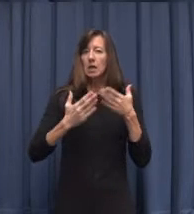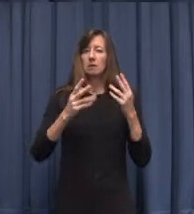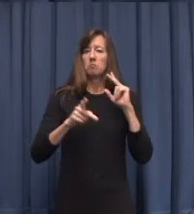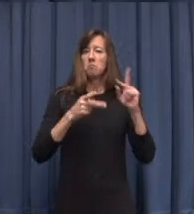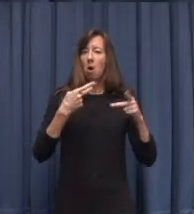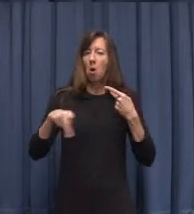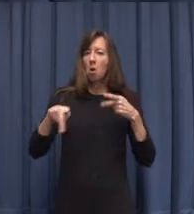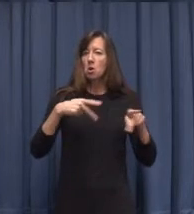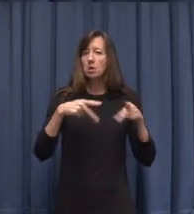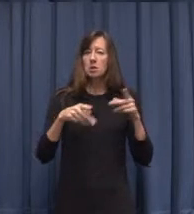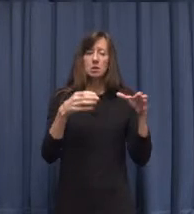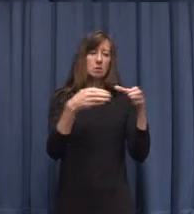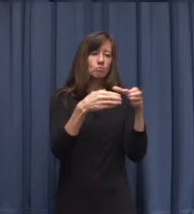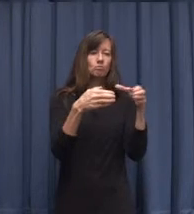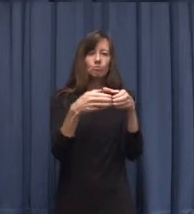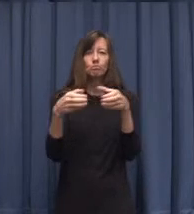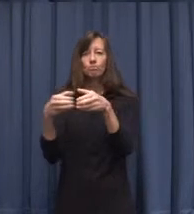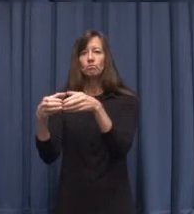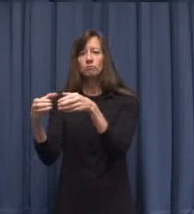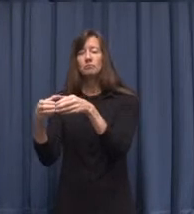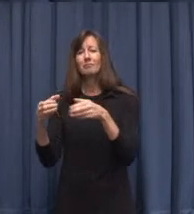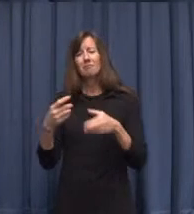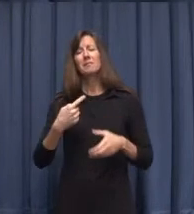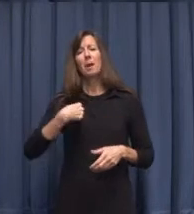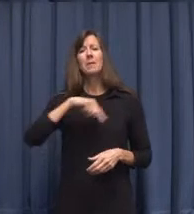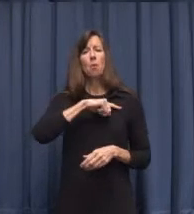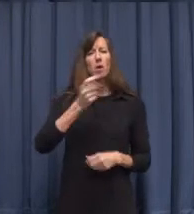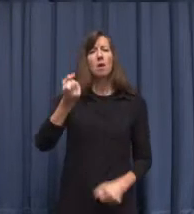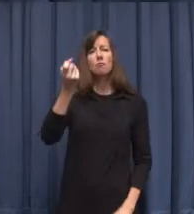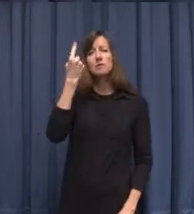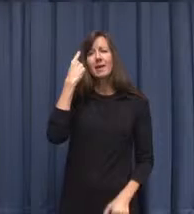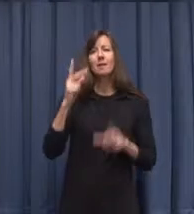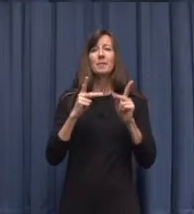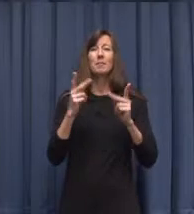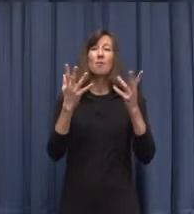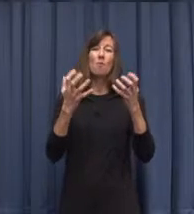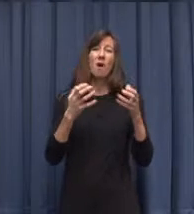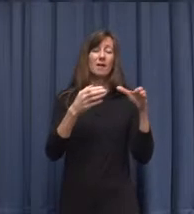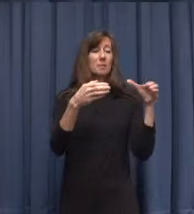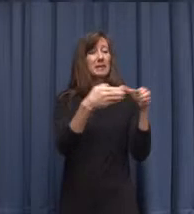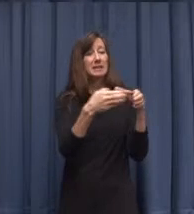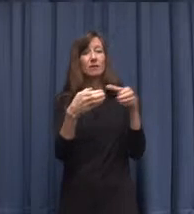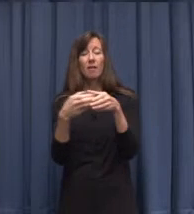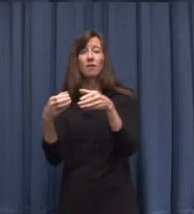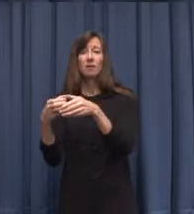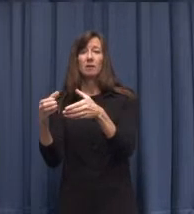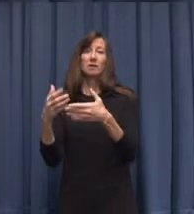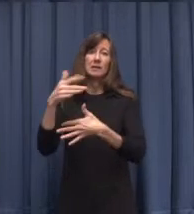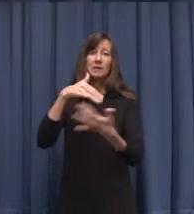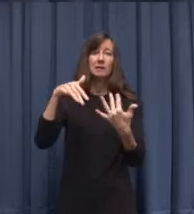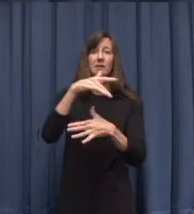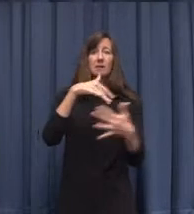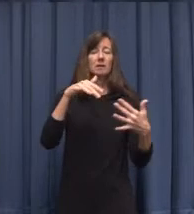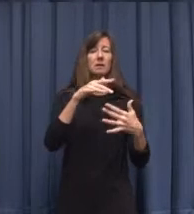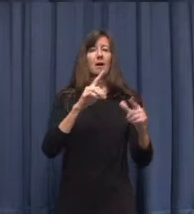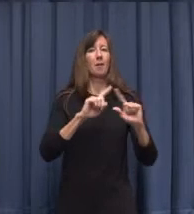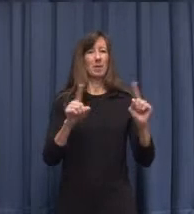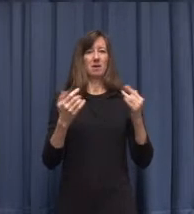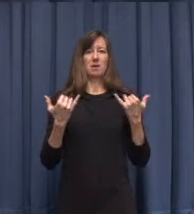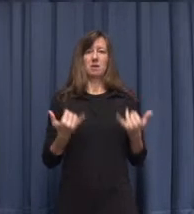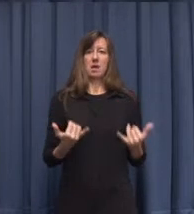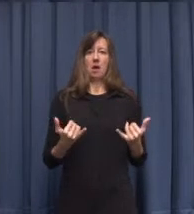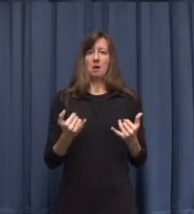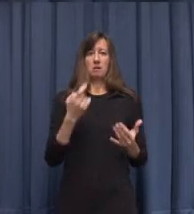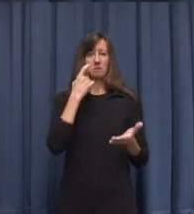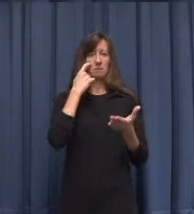course, we understand that folks wanted to do that, but we're now seeing the consequences of those gatherings